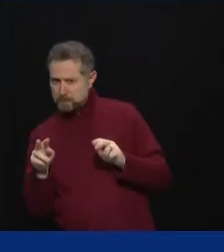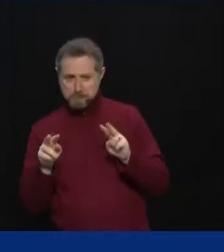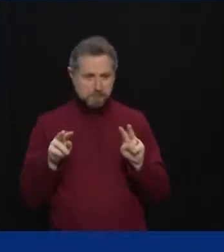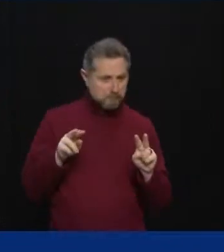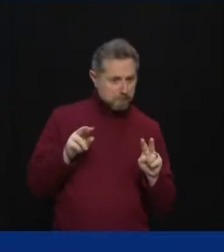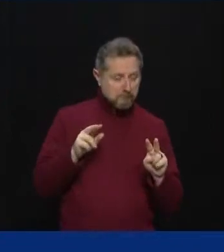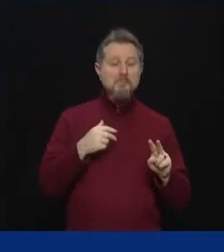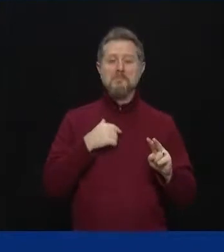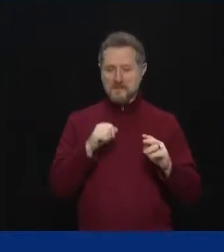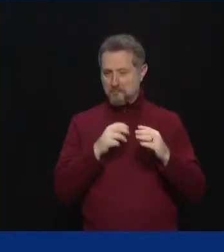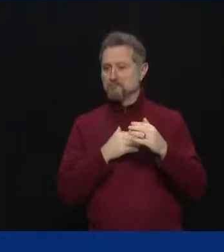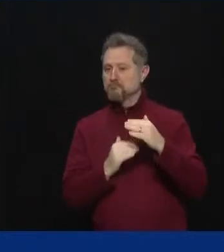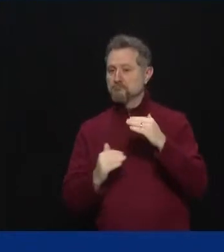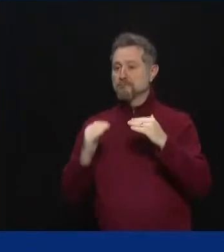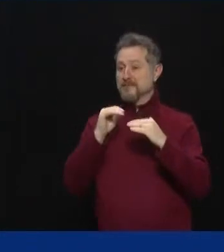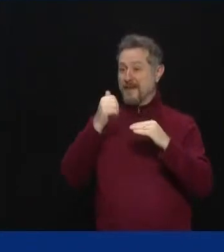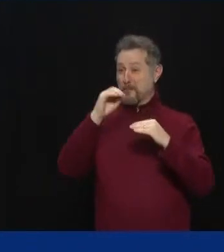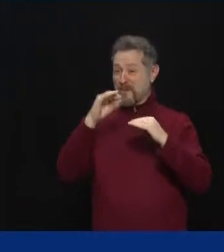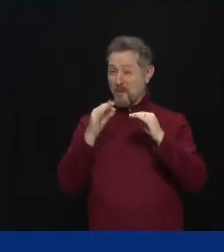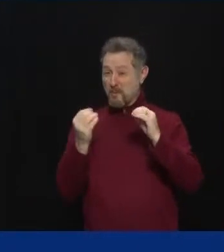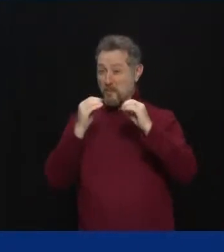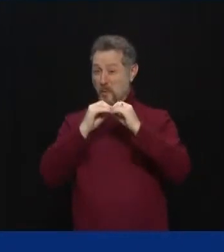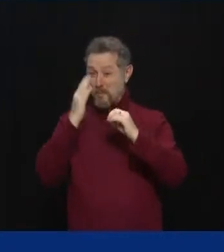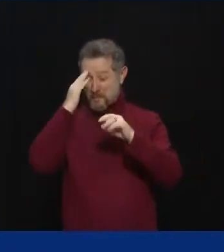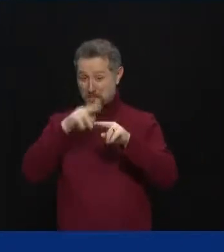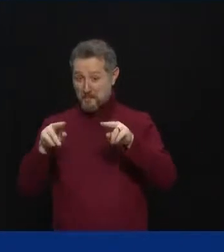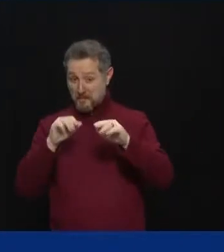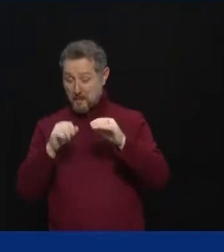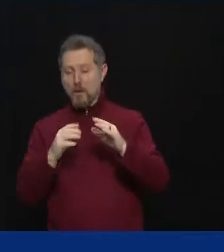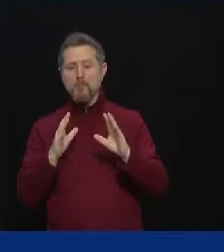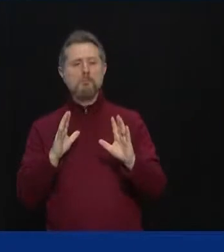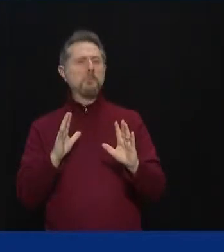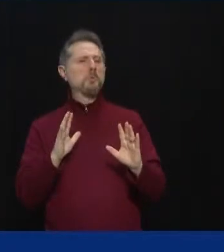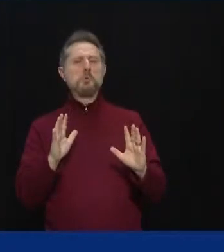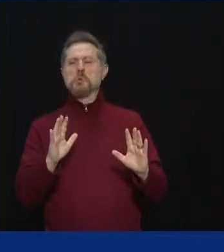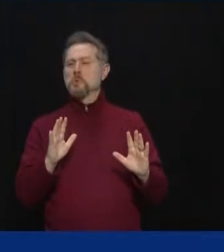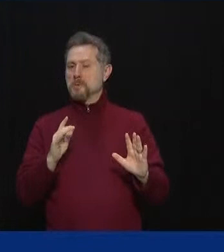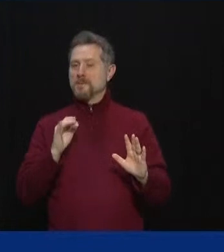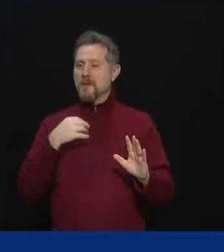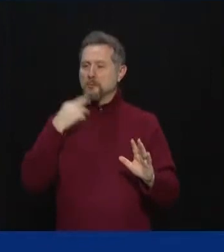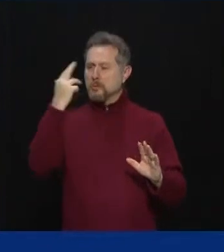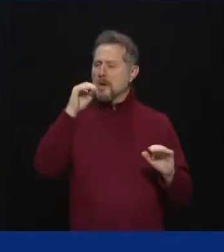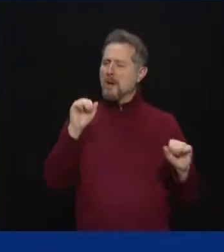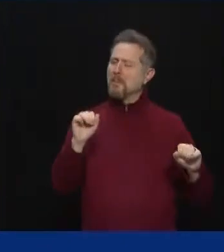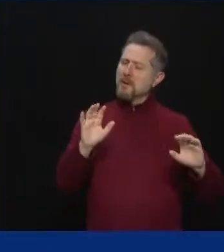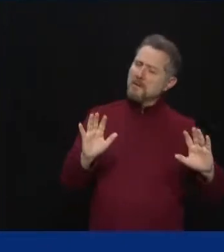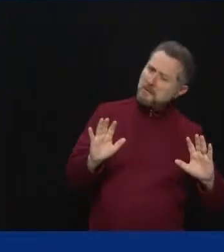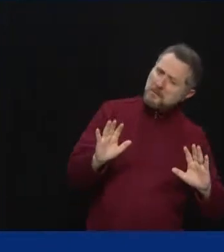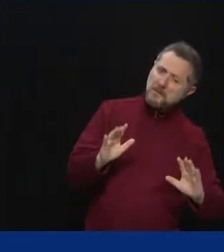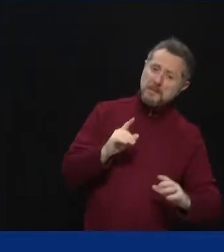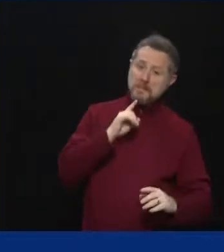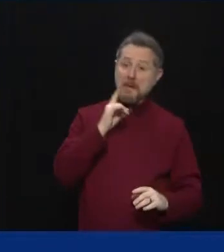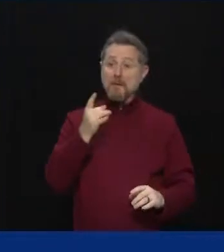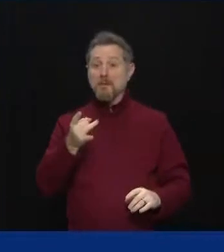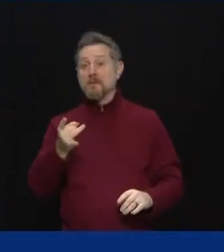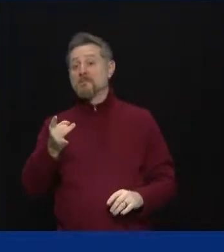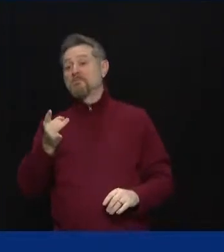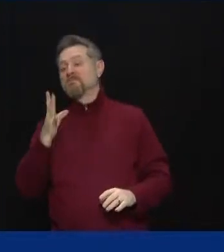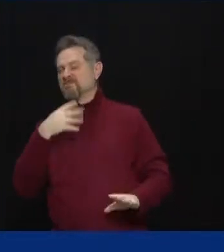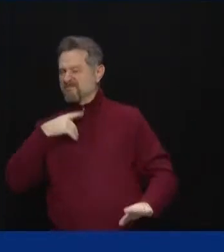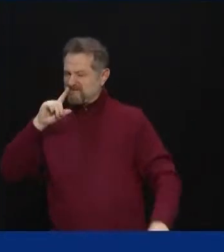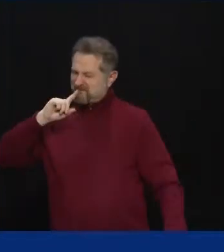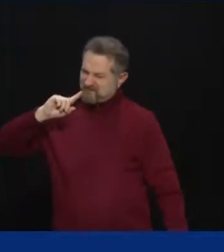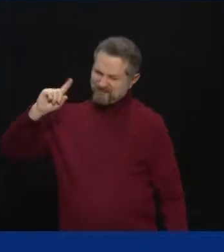bed capacity. We want to be flexible. We want to be reasonable and not have a top-down only approach in this space as